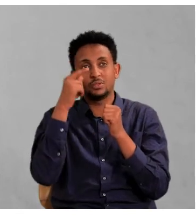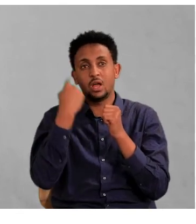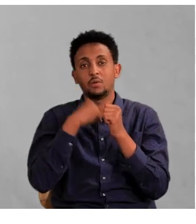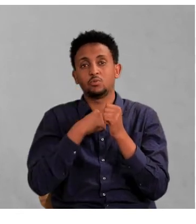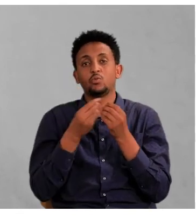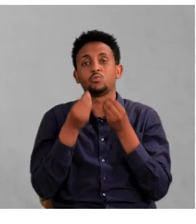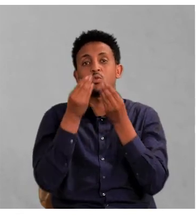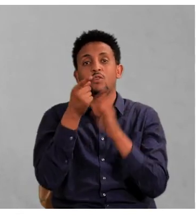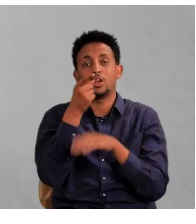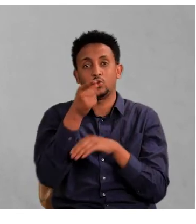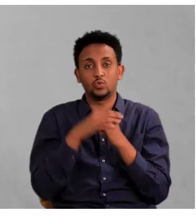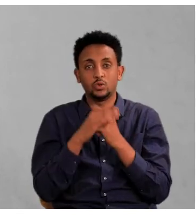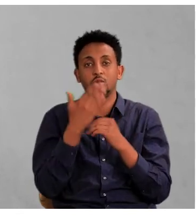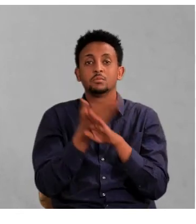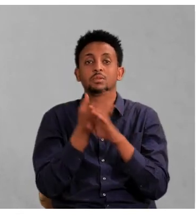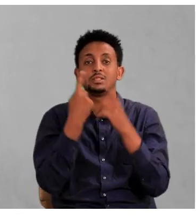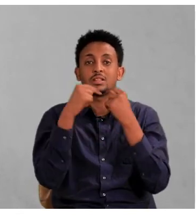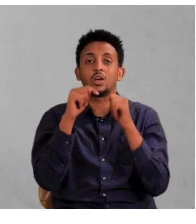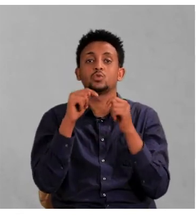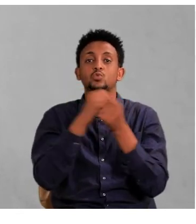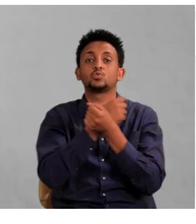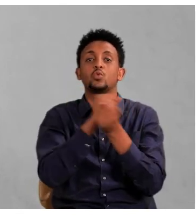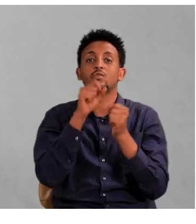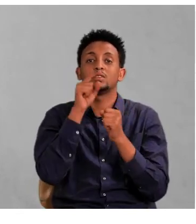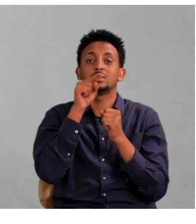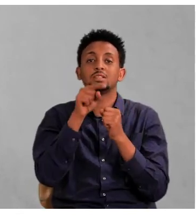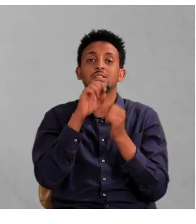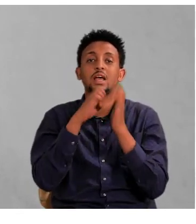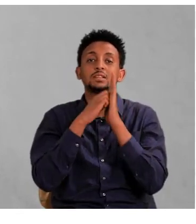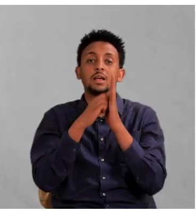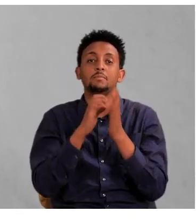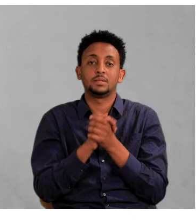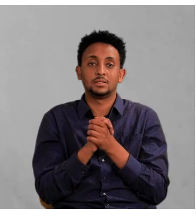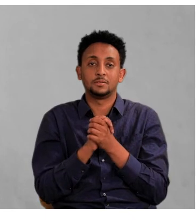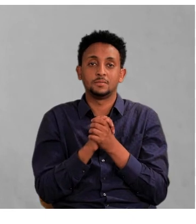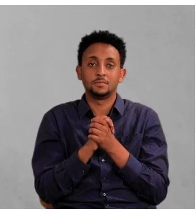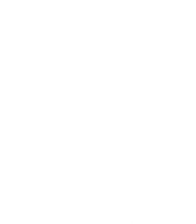already provided you. Please try to solve those examples.